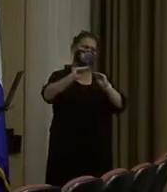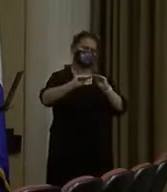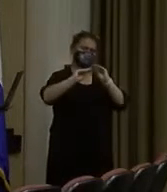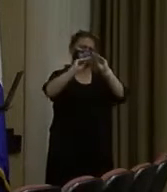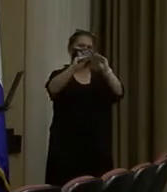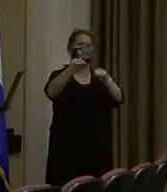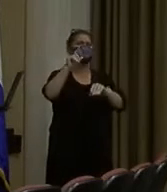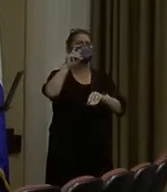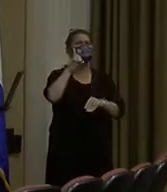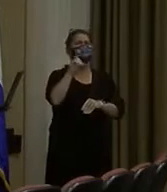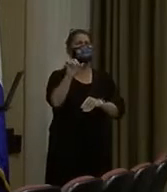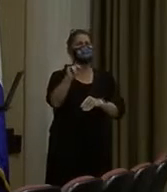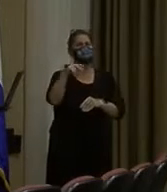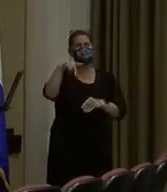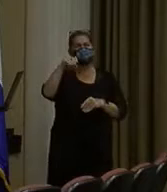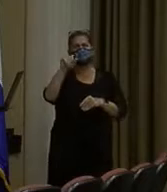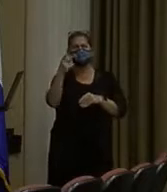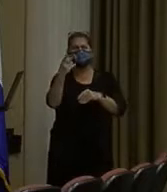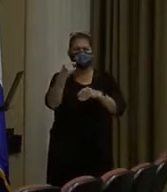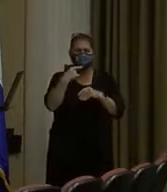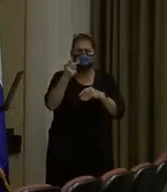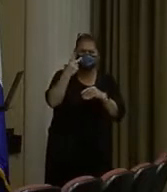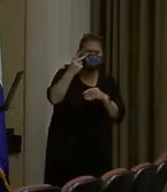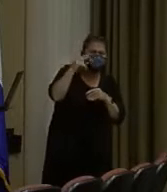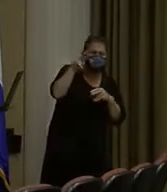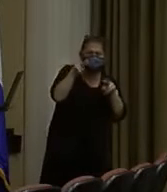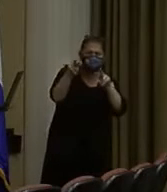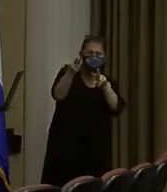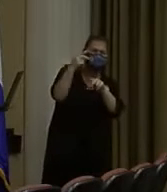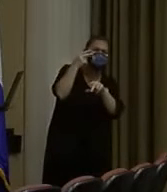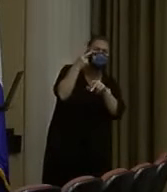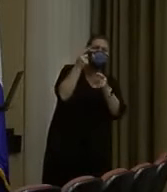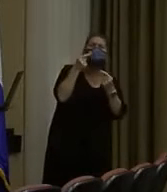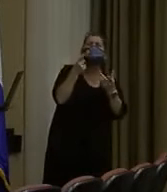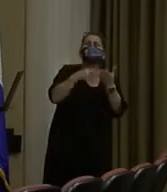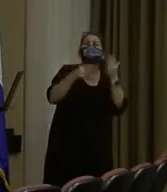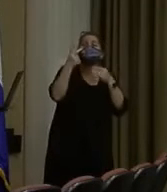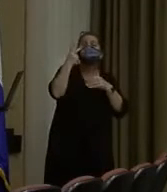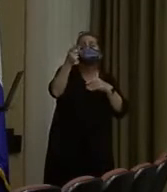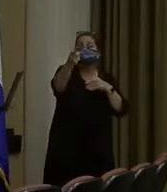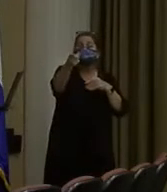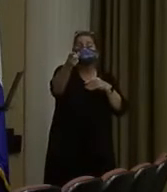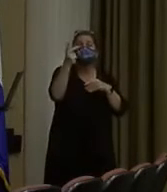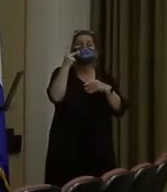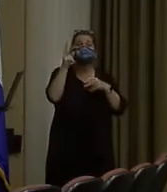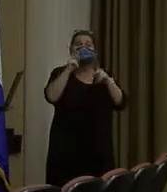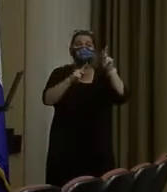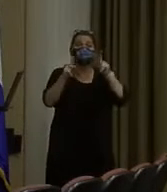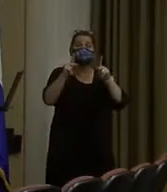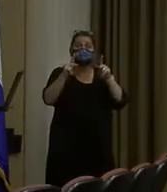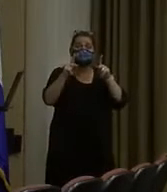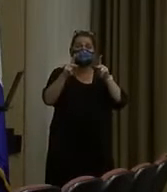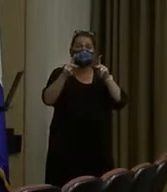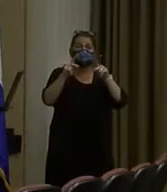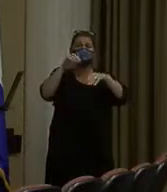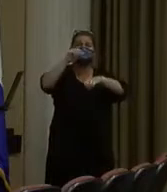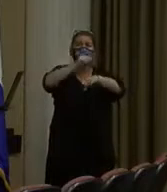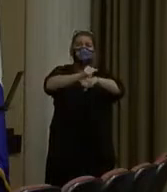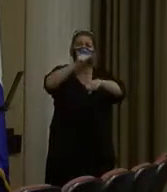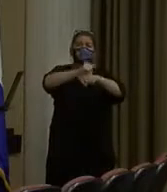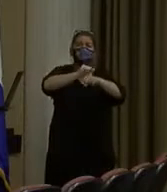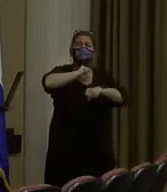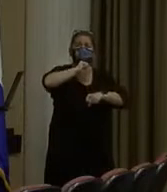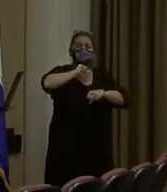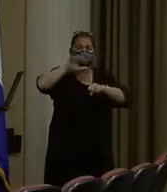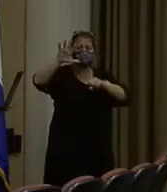says, wait, is that right? What am I seeing? We see people clinging onto some rocks that are jutting